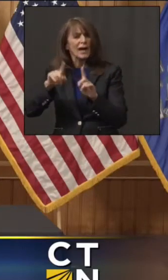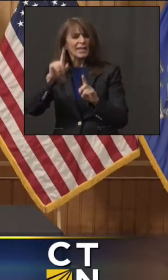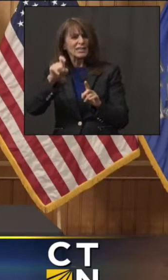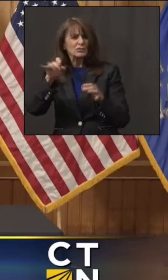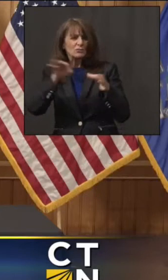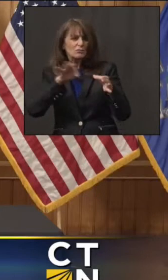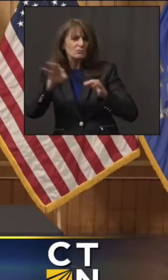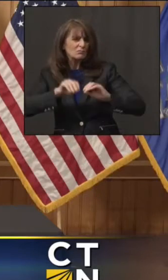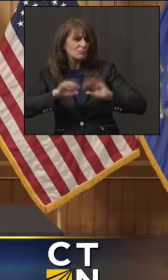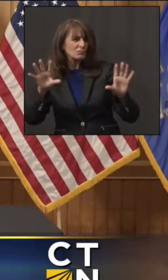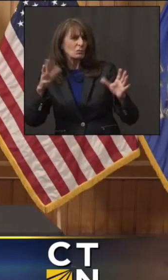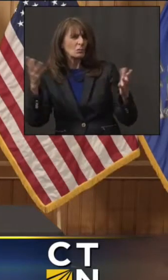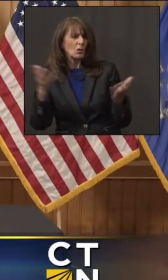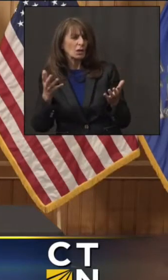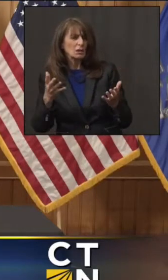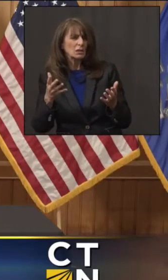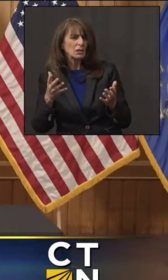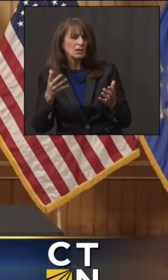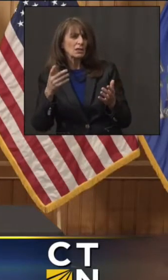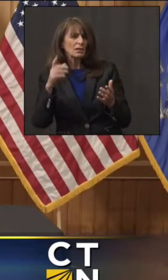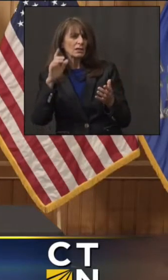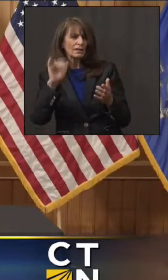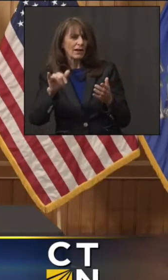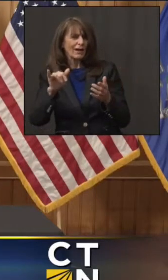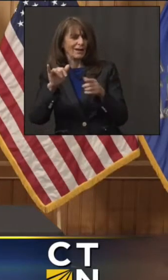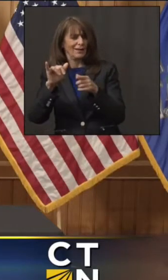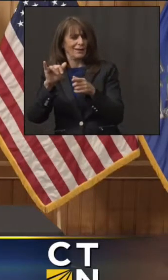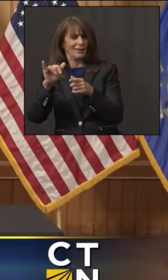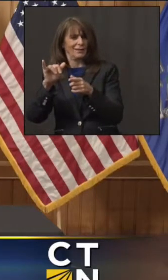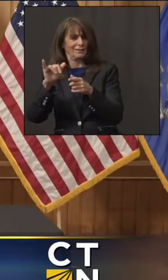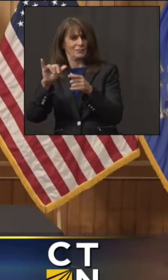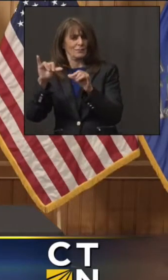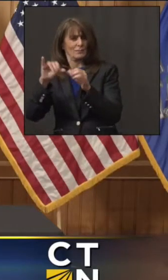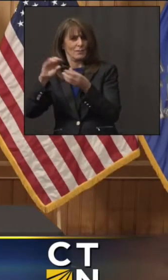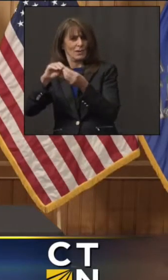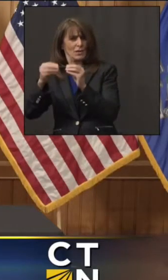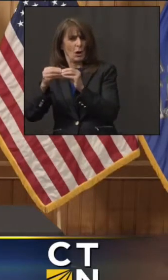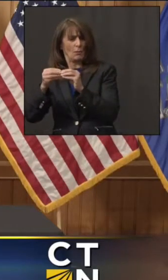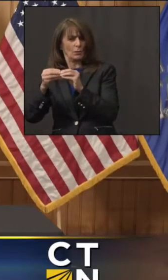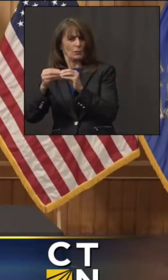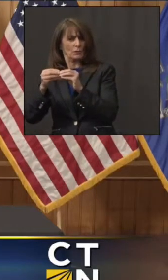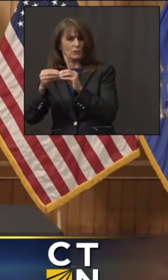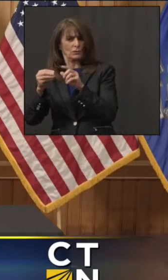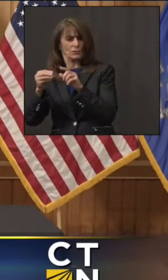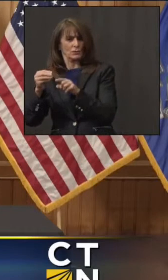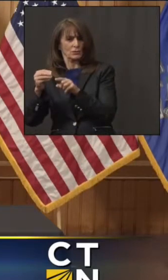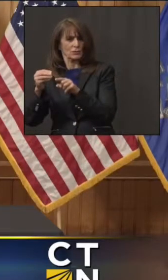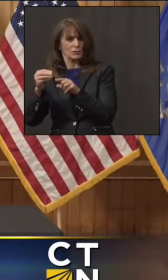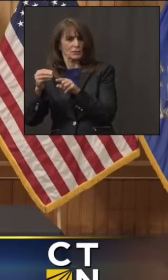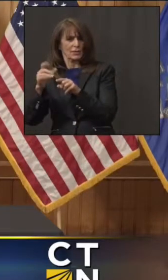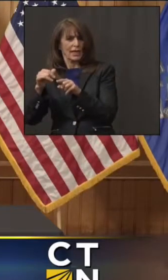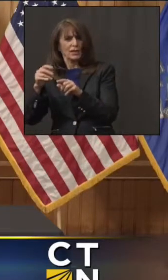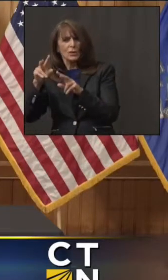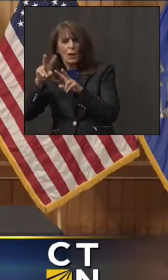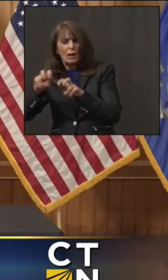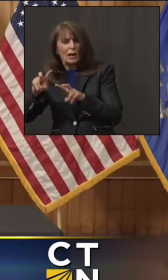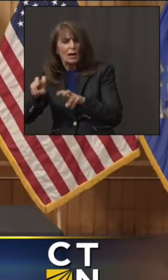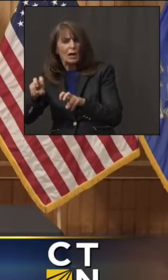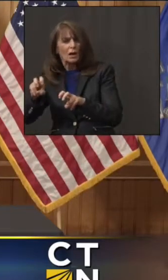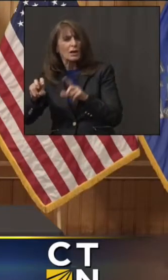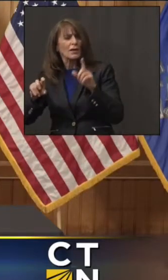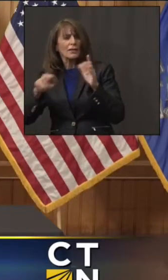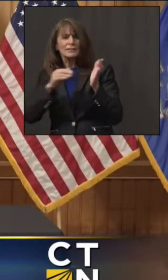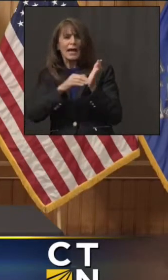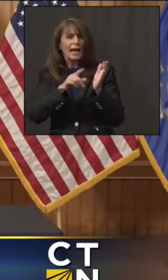are you looking for in those numbers, those metrics, that you haven't gotten directly from hospital staff? Because there's a lot of info in